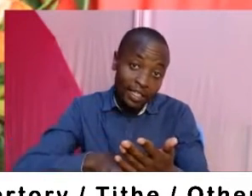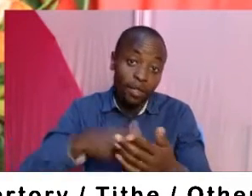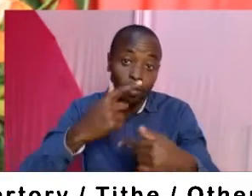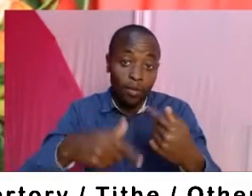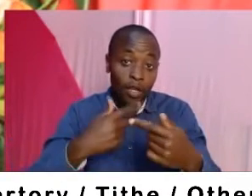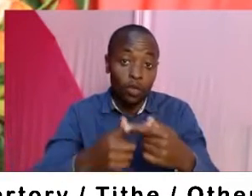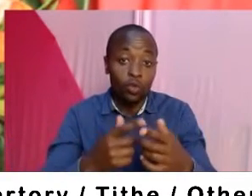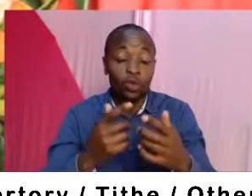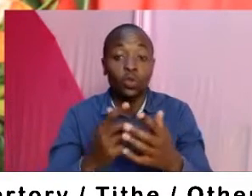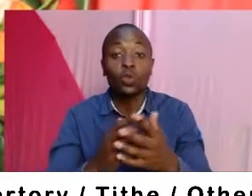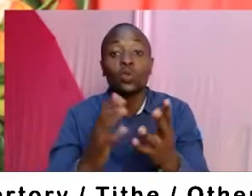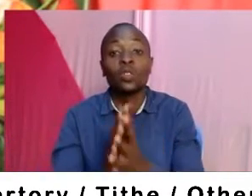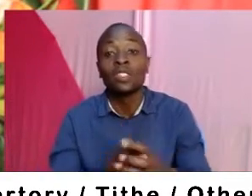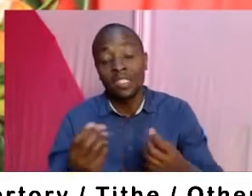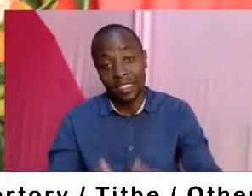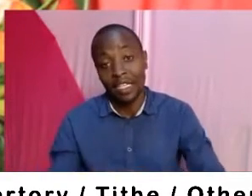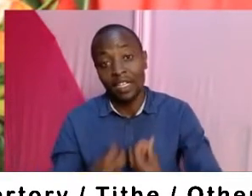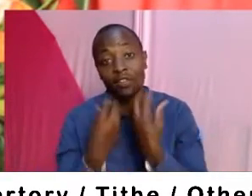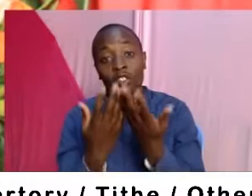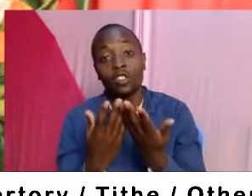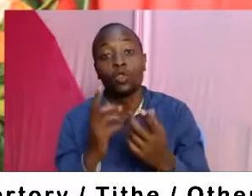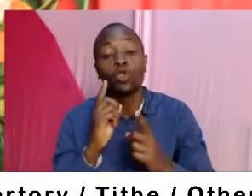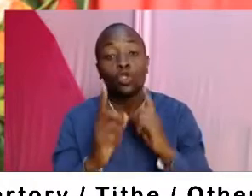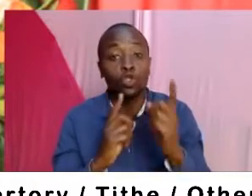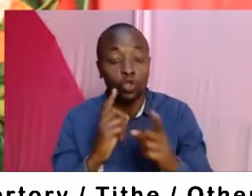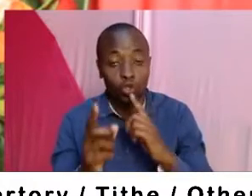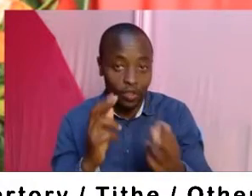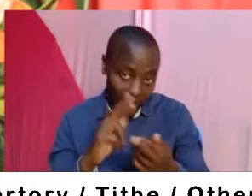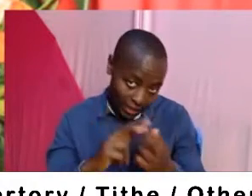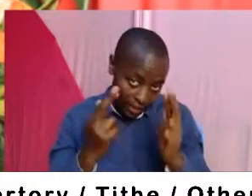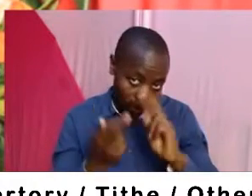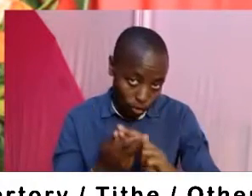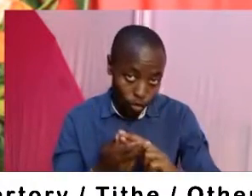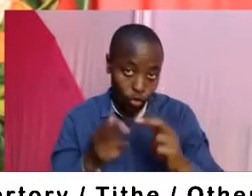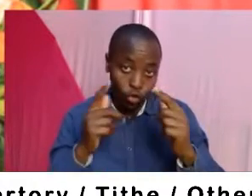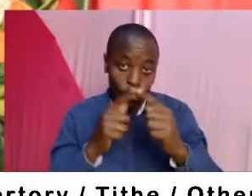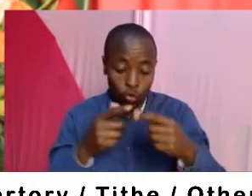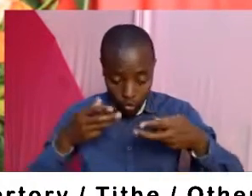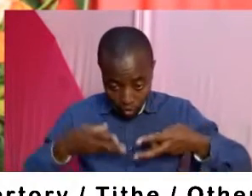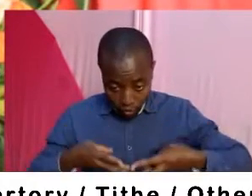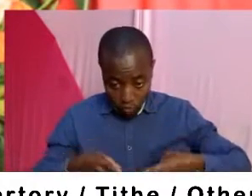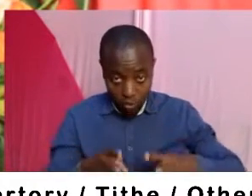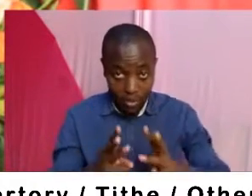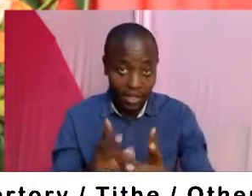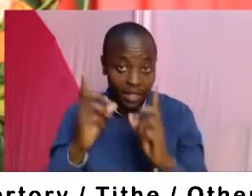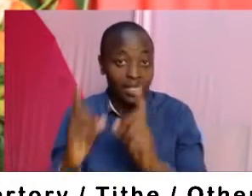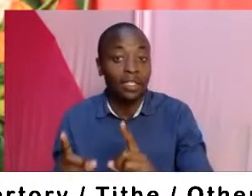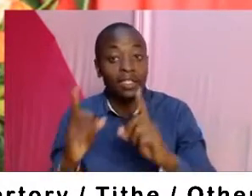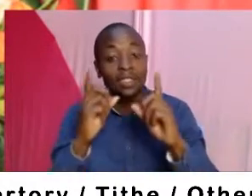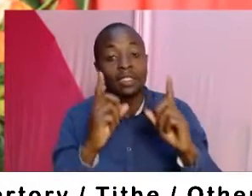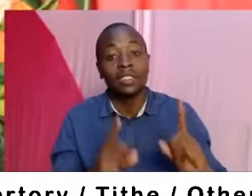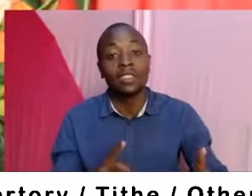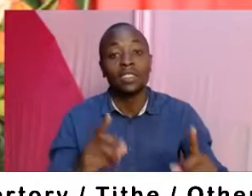sacrifices, I believe he was addressing, or he was talking in the relation to the way they used to perform